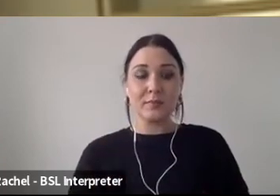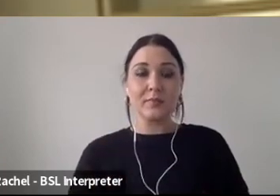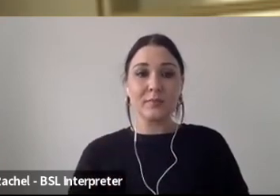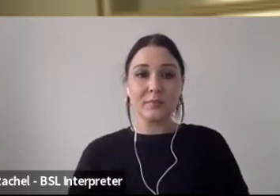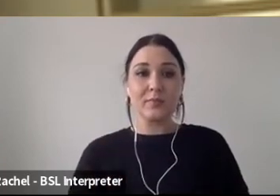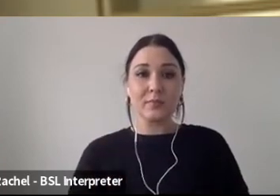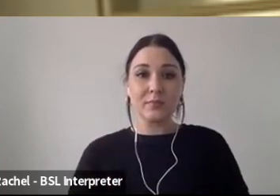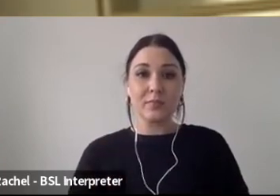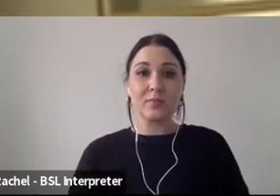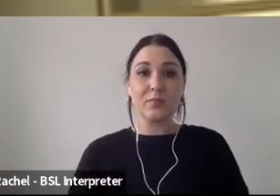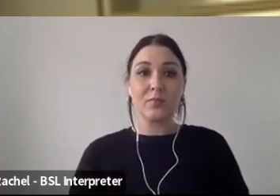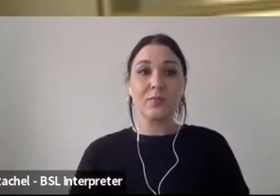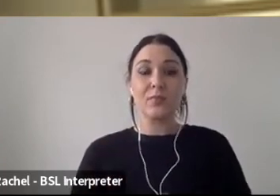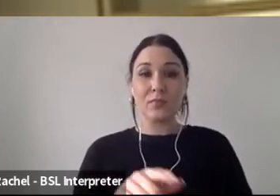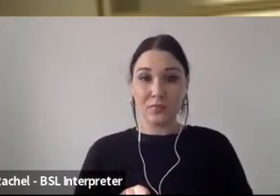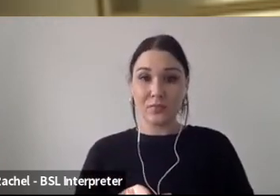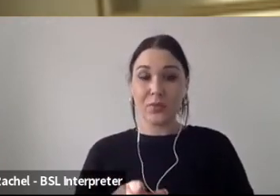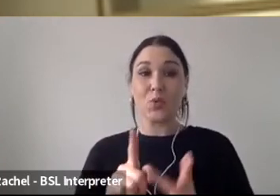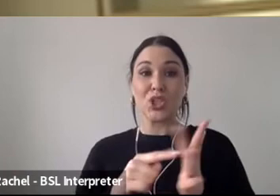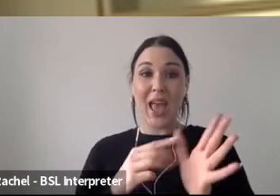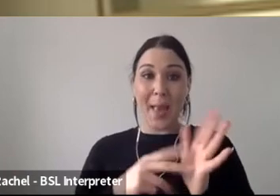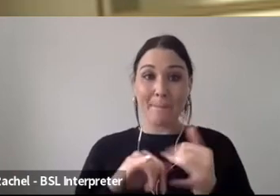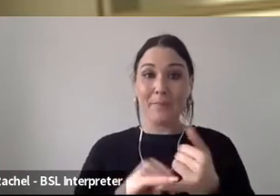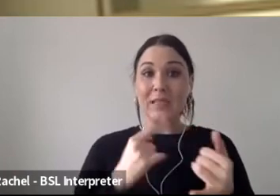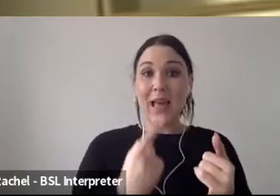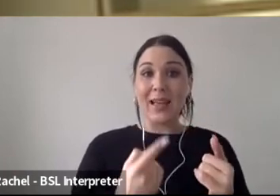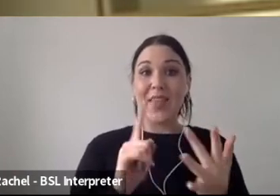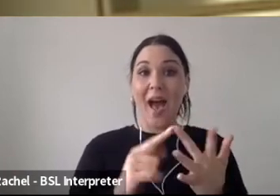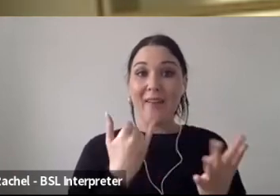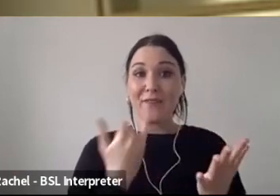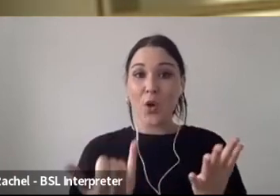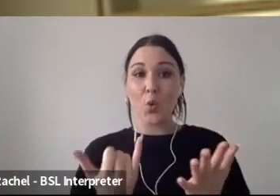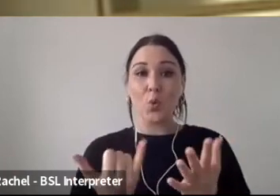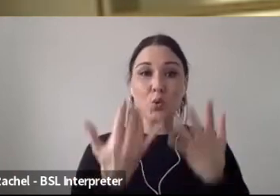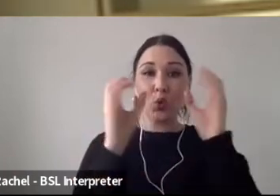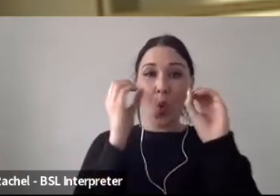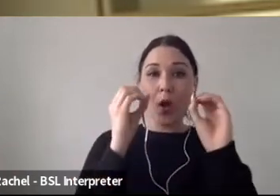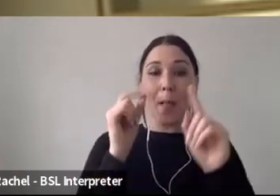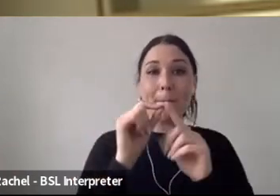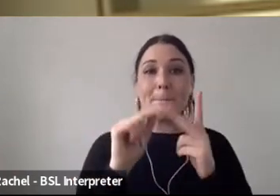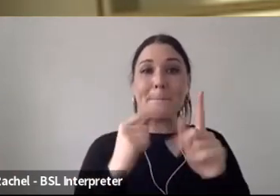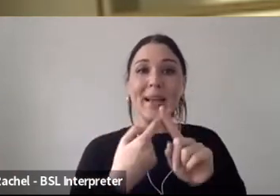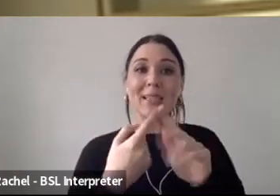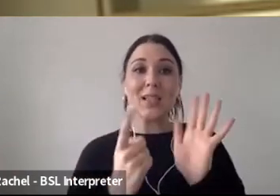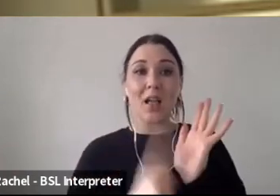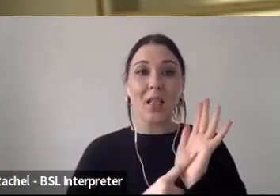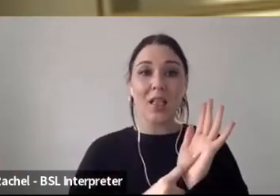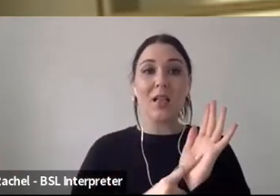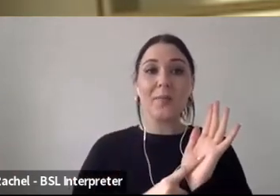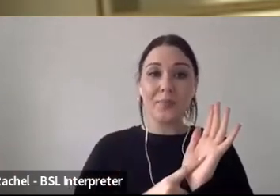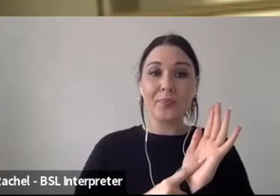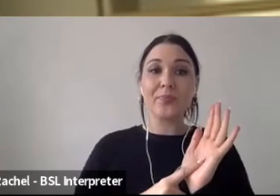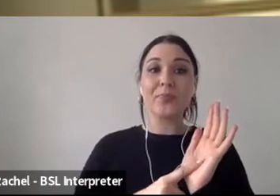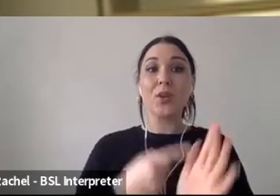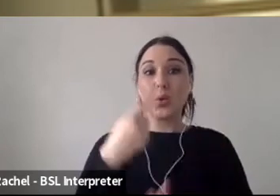Jane mentioned in the iPhone, but also the Google Pixel and some version of the Samsung, then you could dial